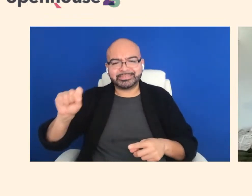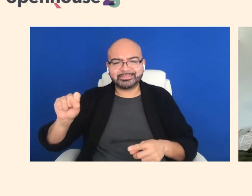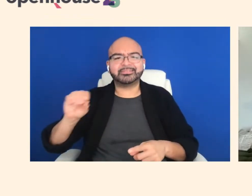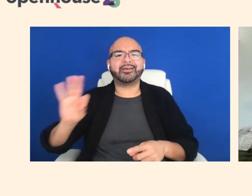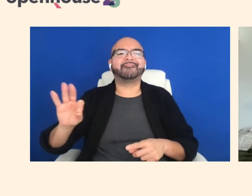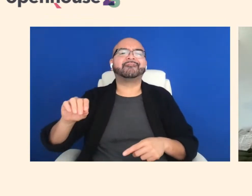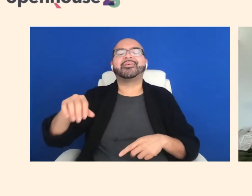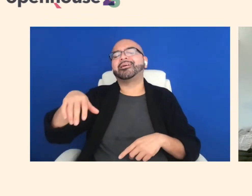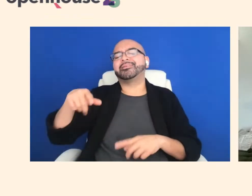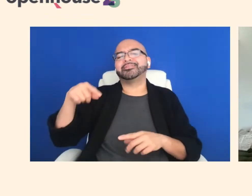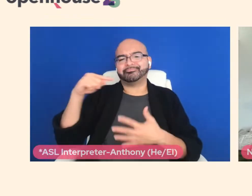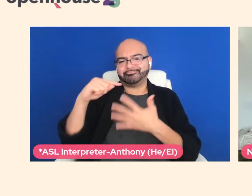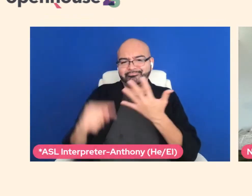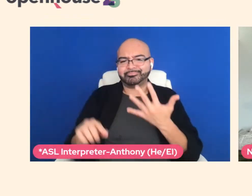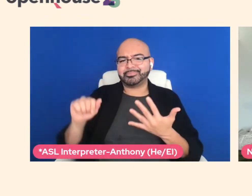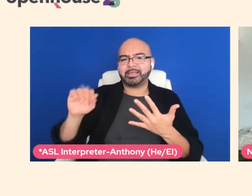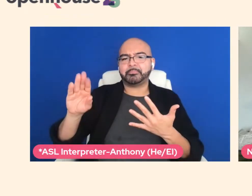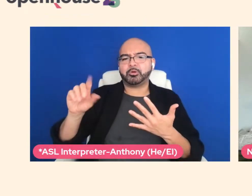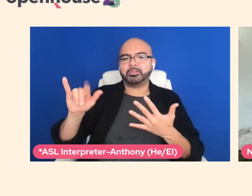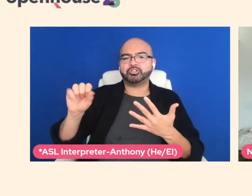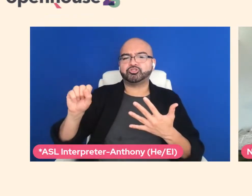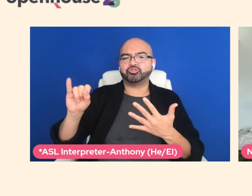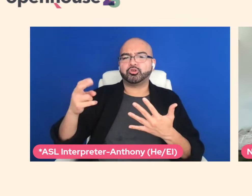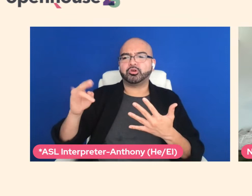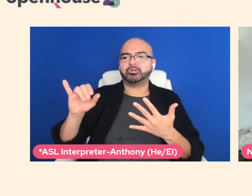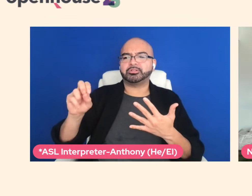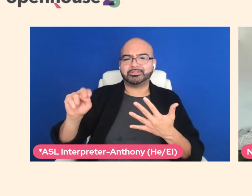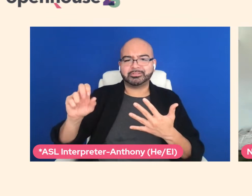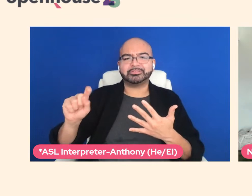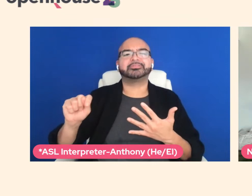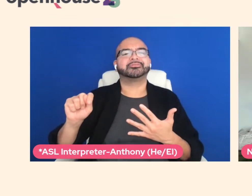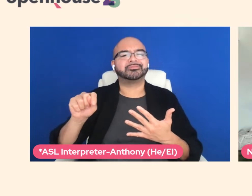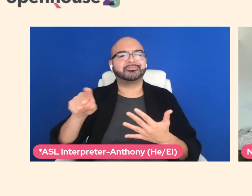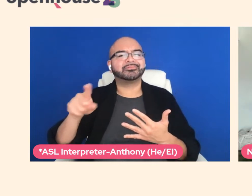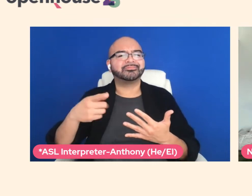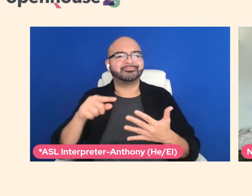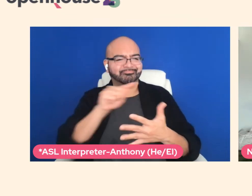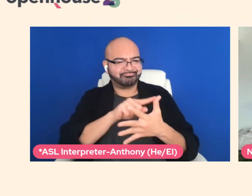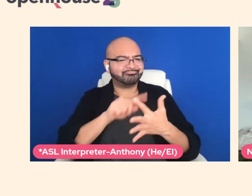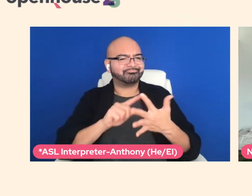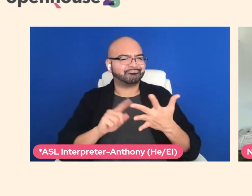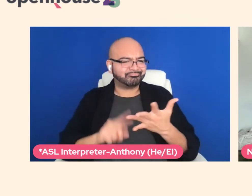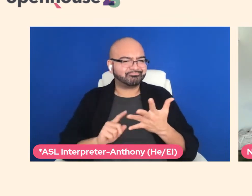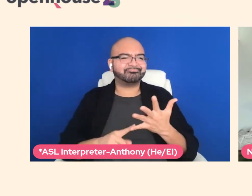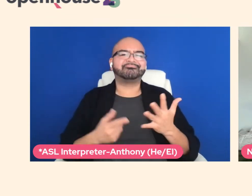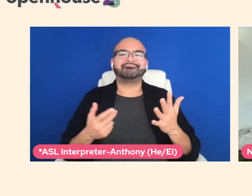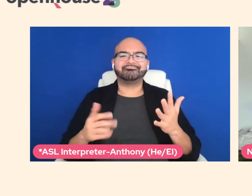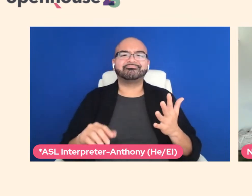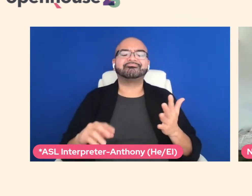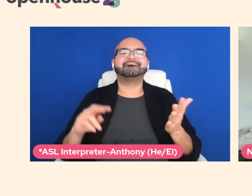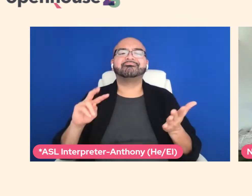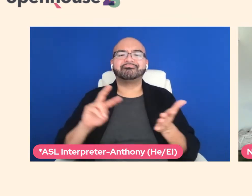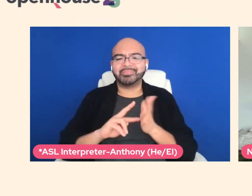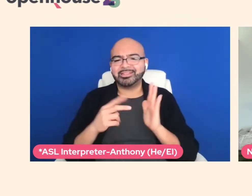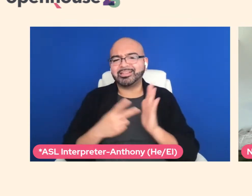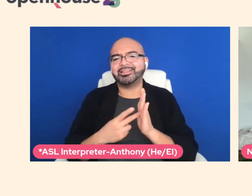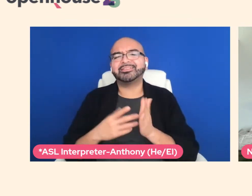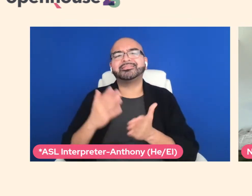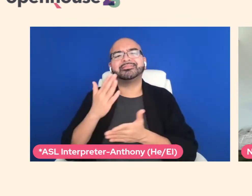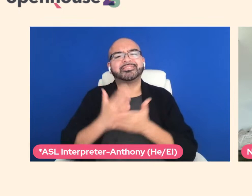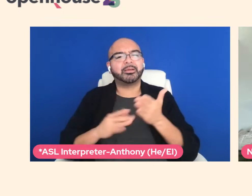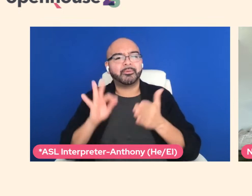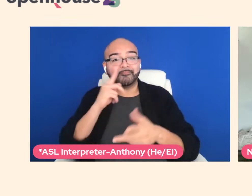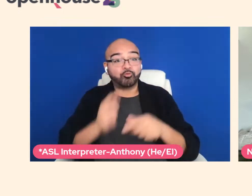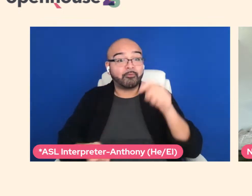in interpersonal relationships, taking back some of the revenge, maybe that's almost owed, and kind of what